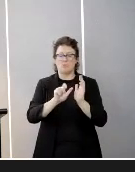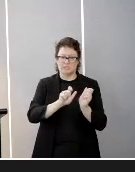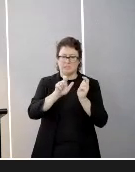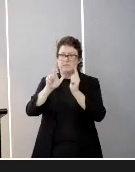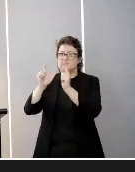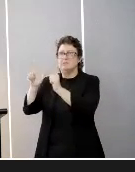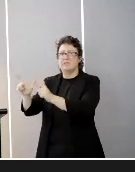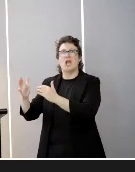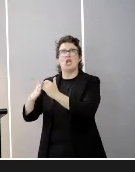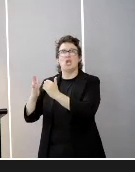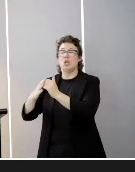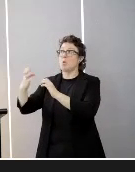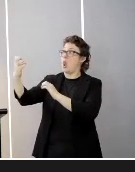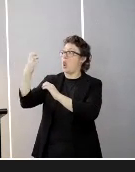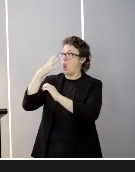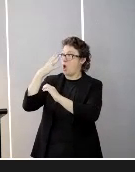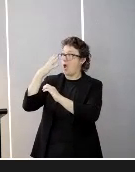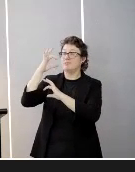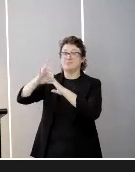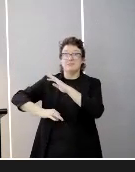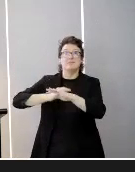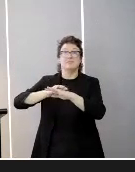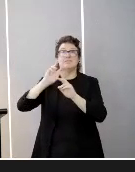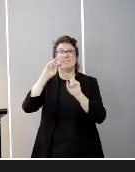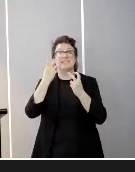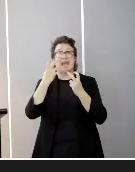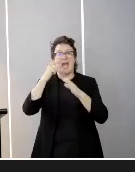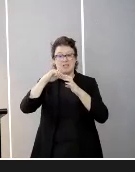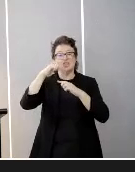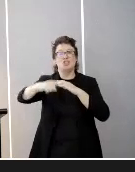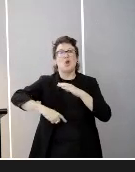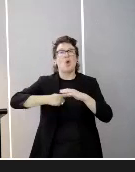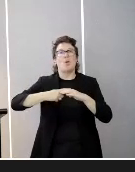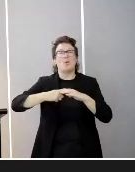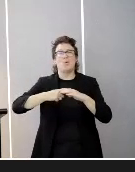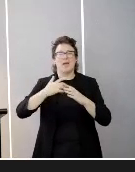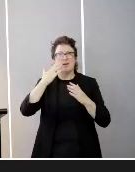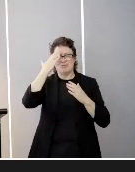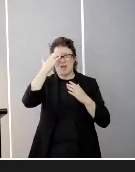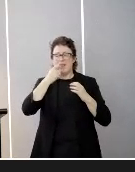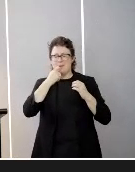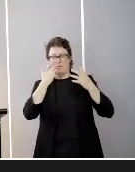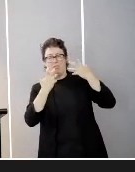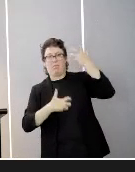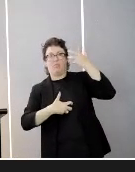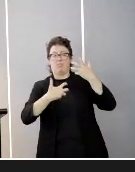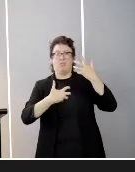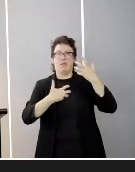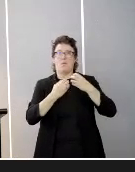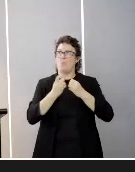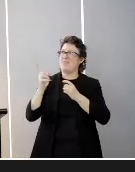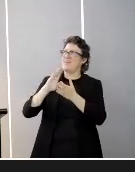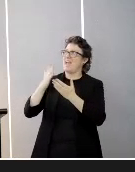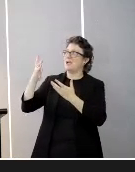zone, in a new light-dark cycle, and the brain and body clocks are just having a hard time syncing up.